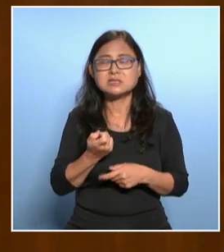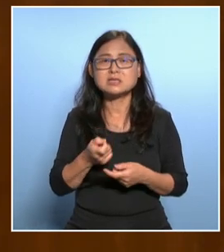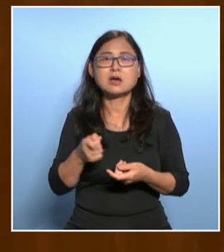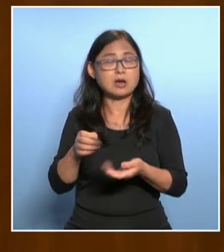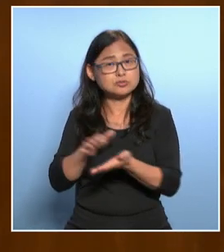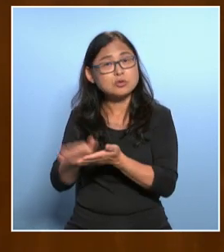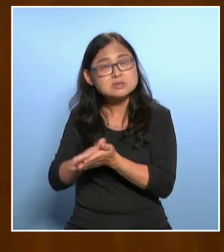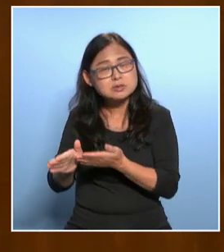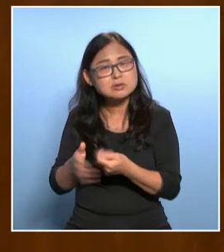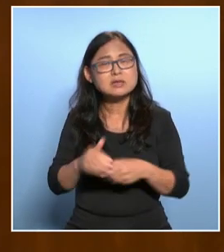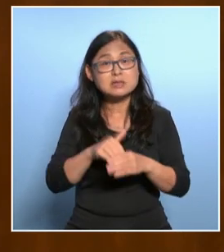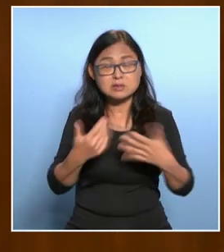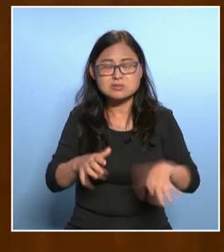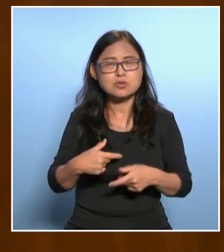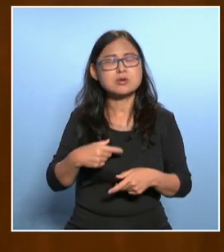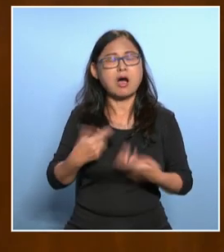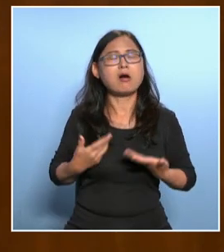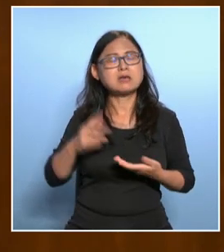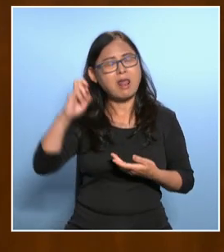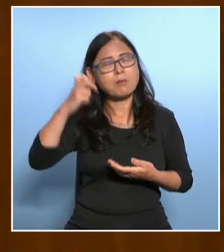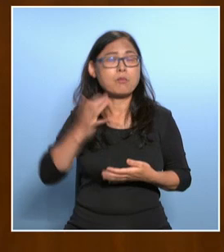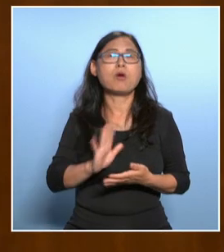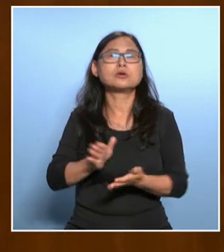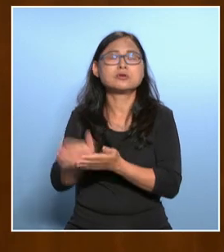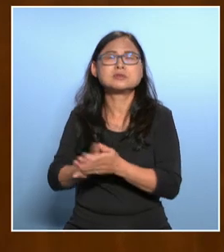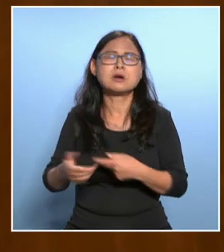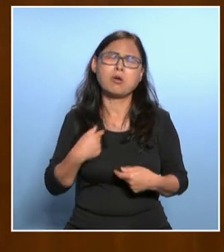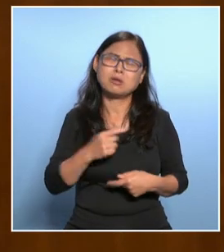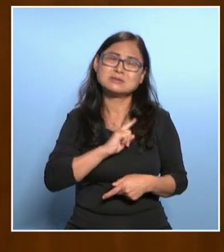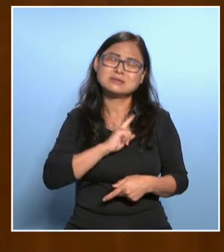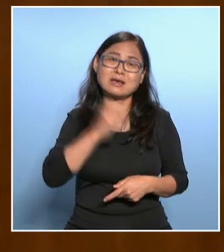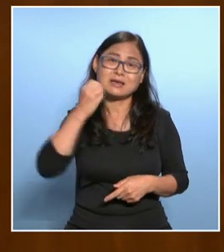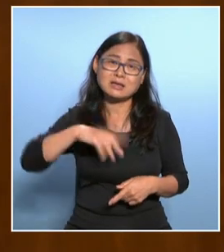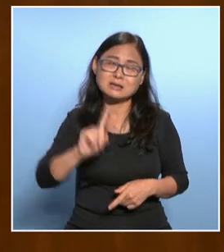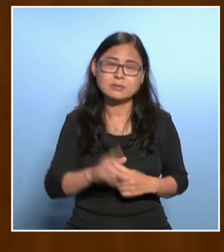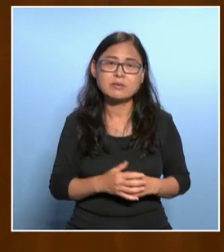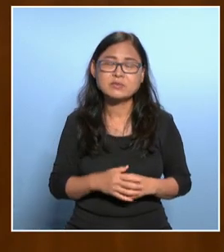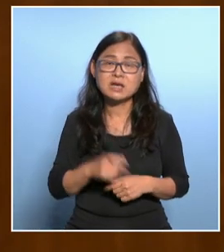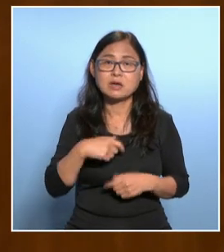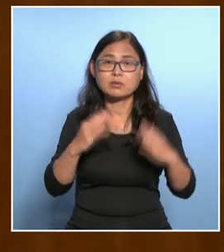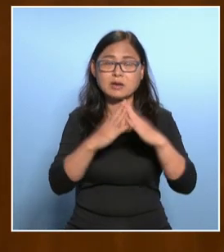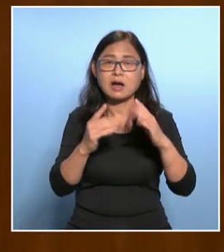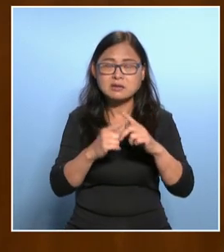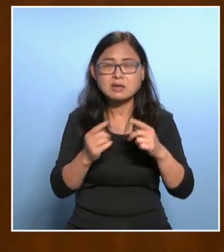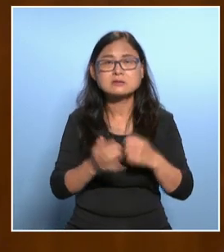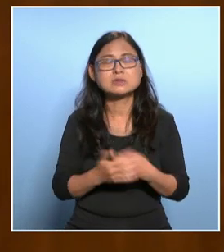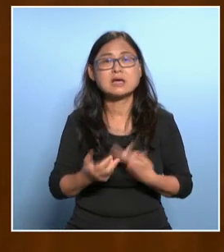hope for a centralized registry, and this is my opinion as well.